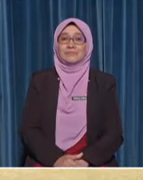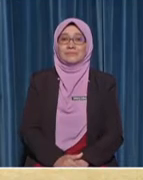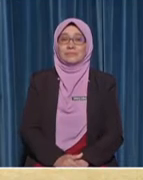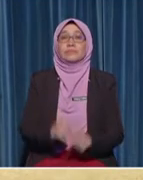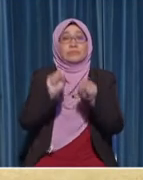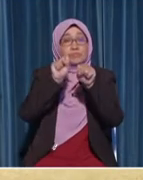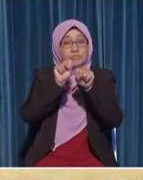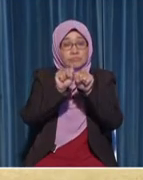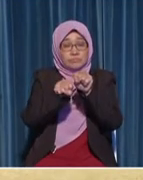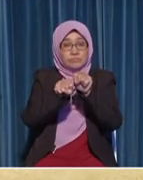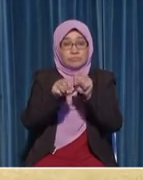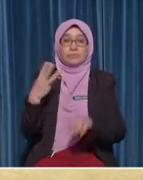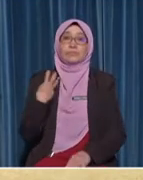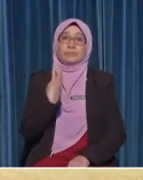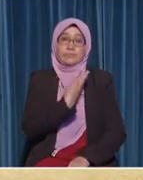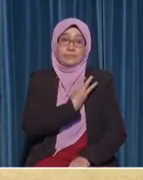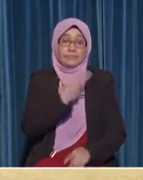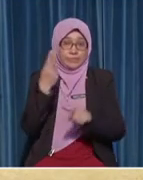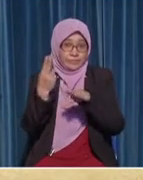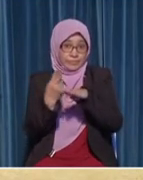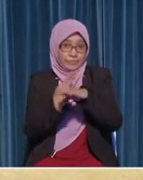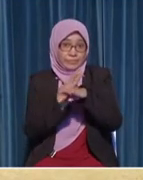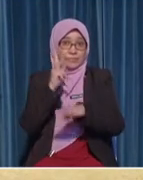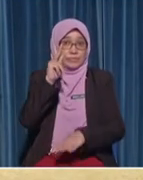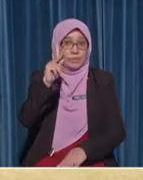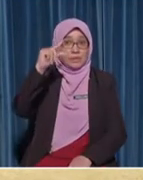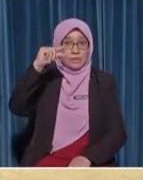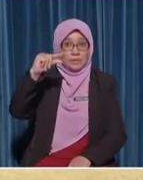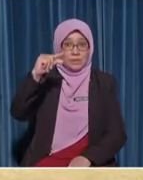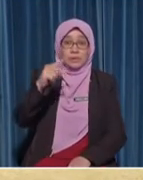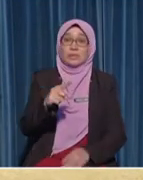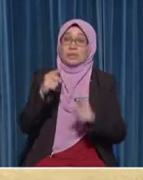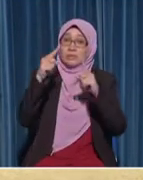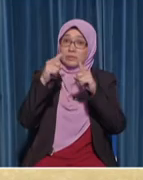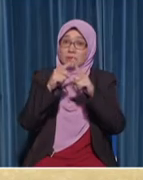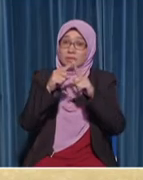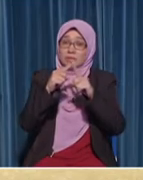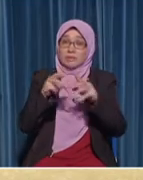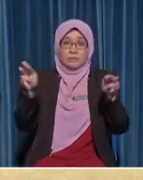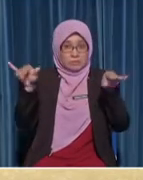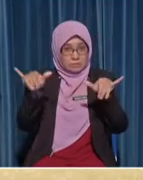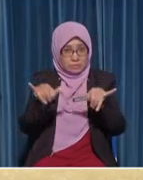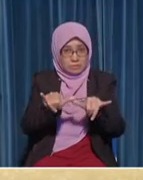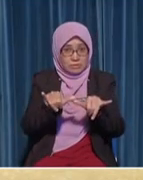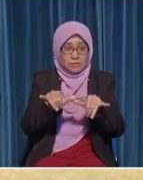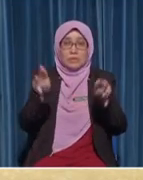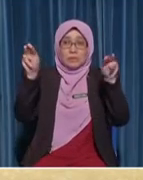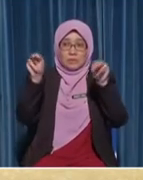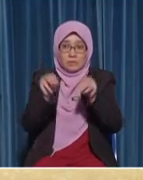So, we use kilogram to measure the mass of